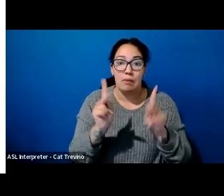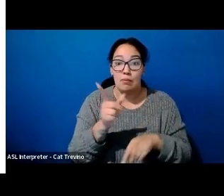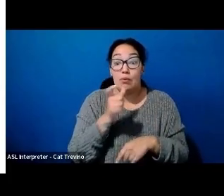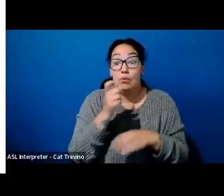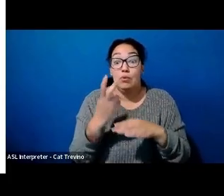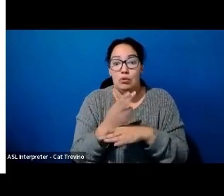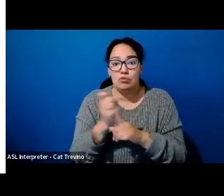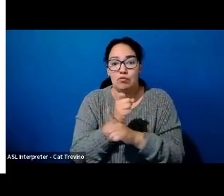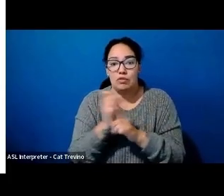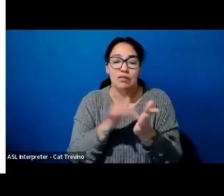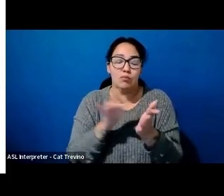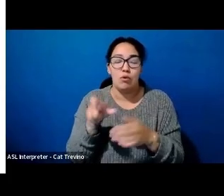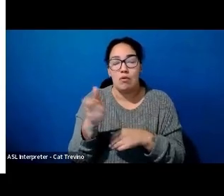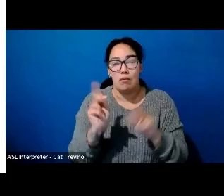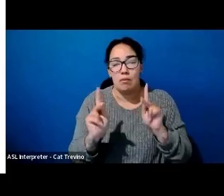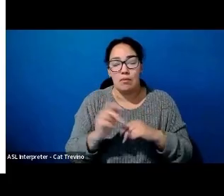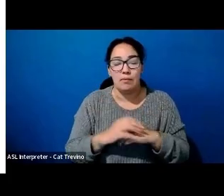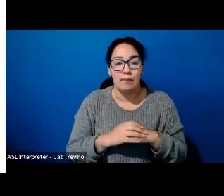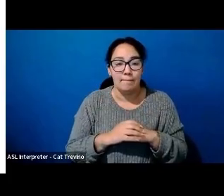exploit others.